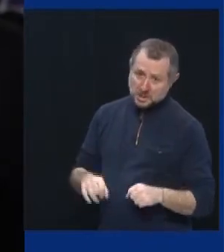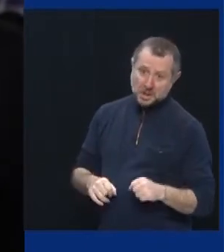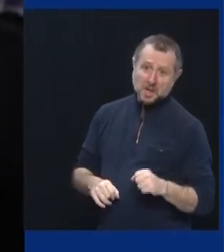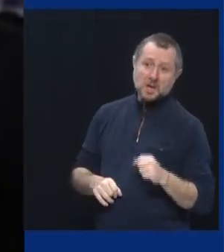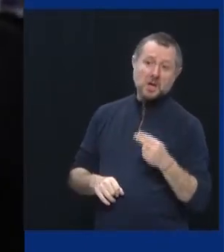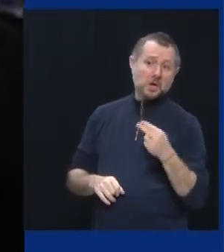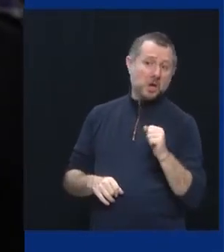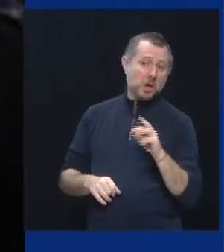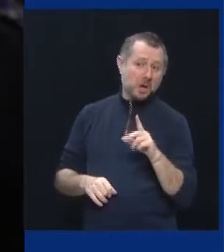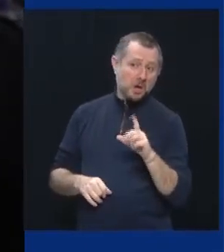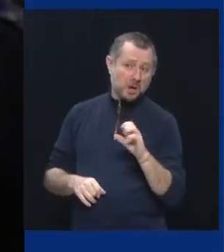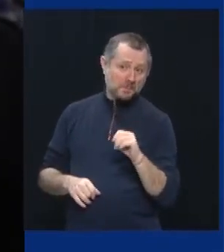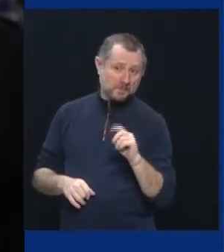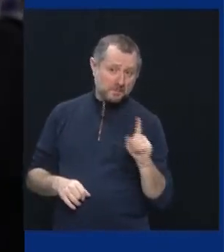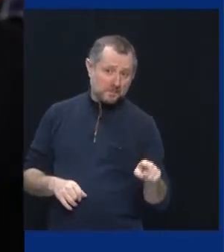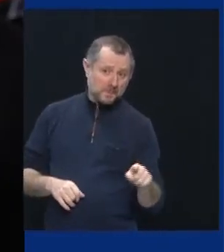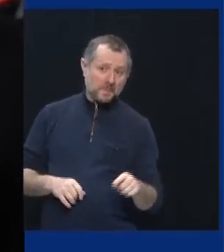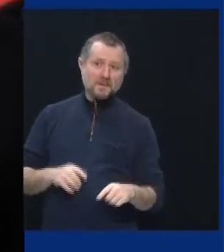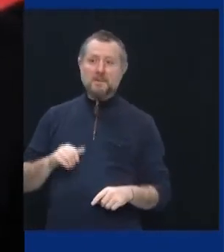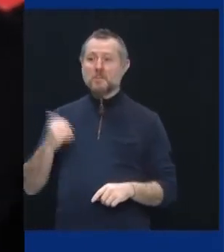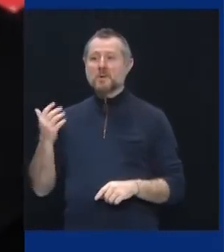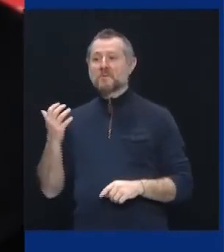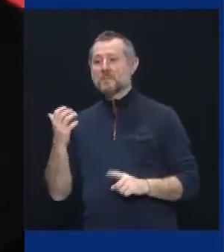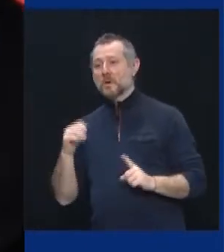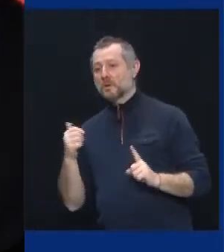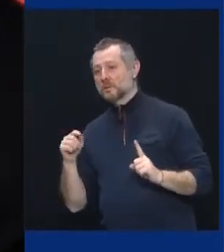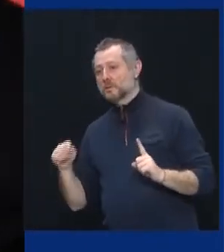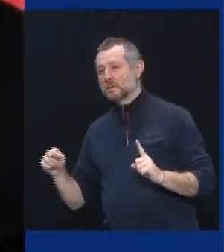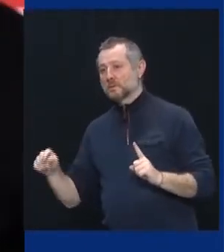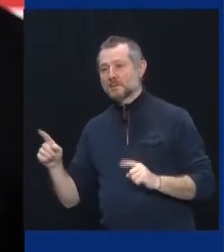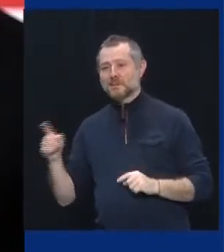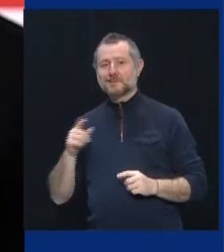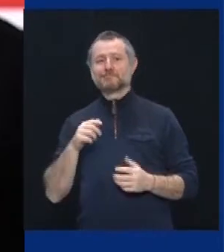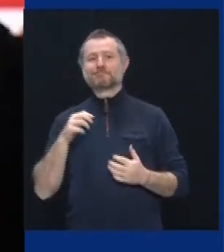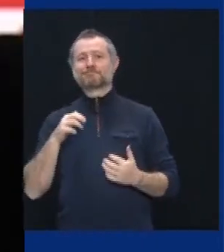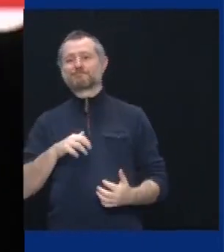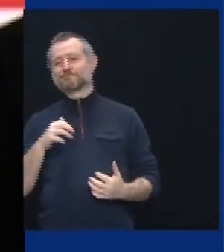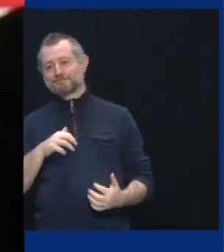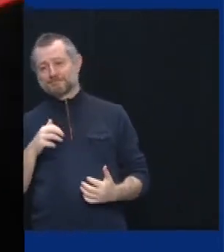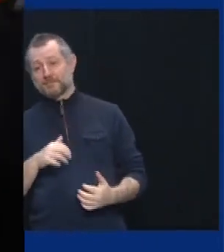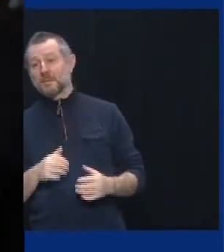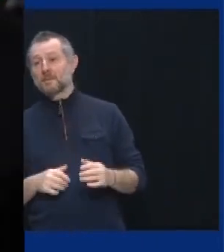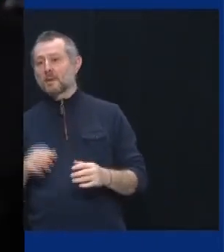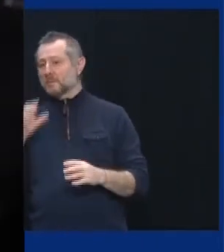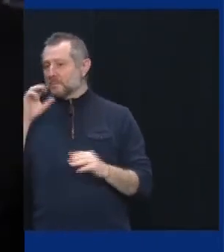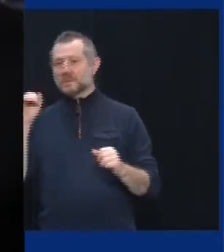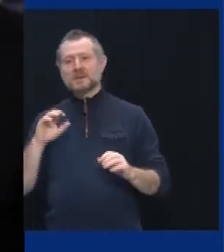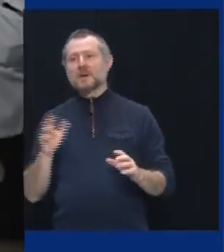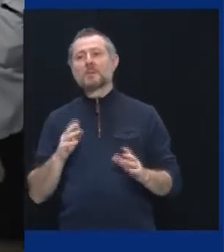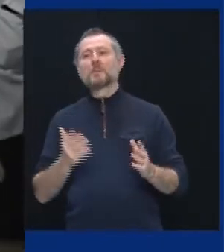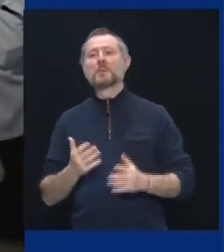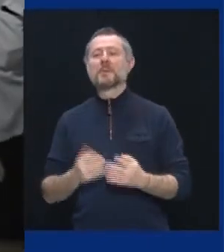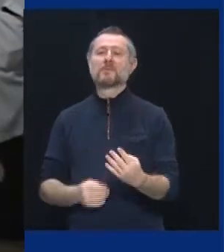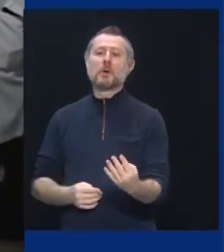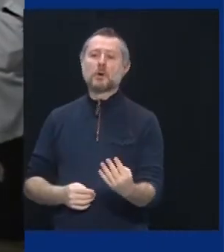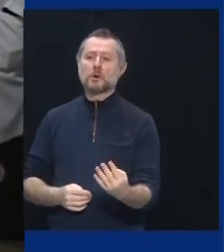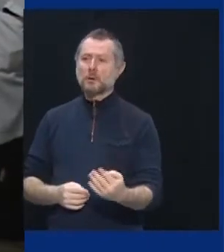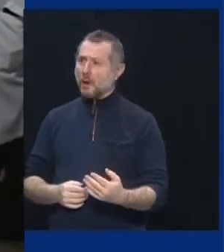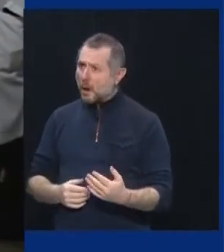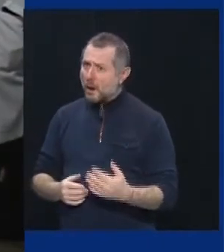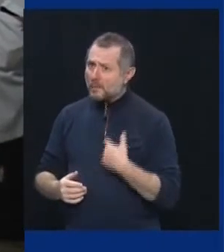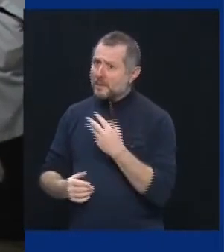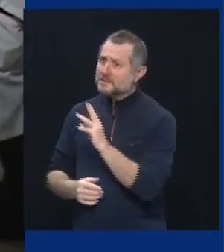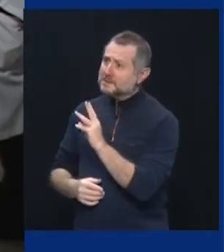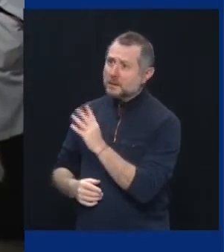others. The president said, maybe we can do 4. Congressman said, that's an option. You